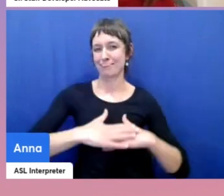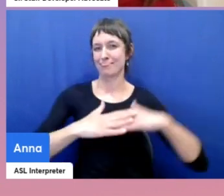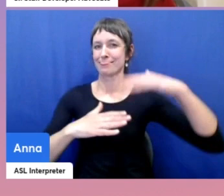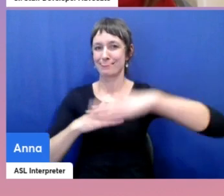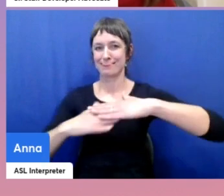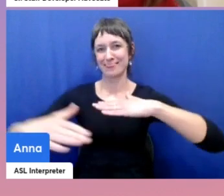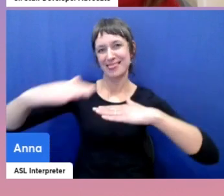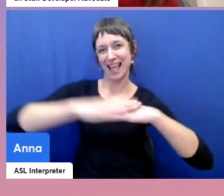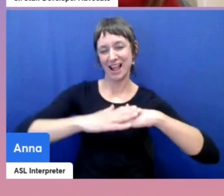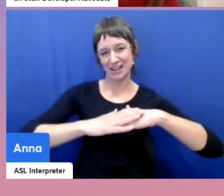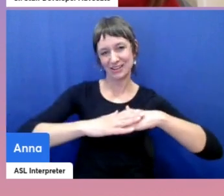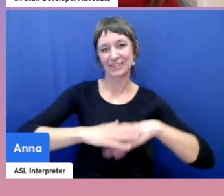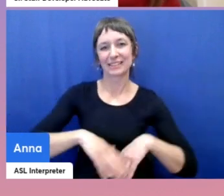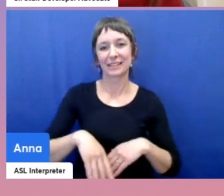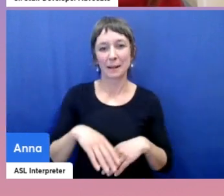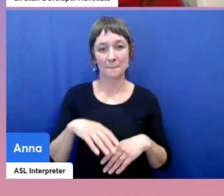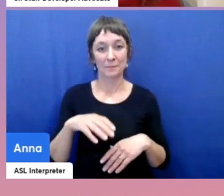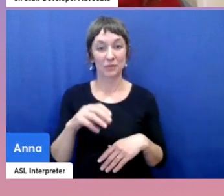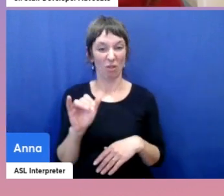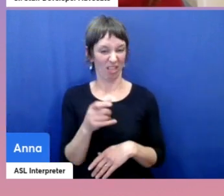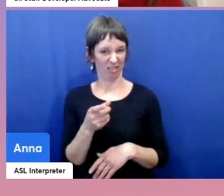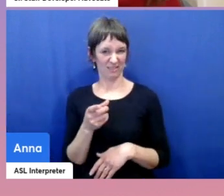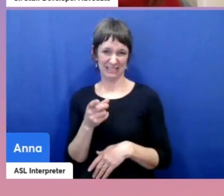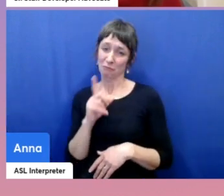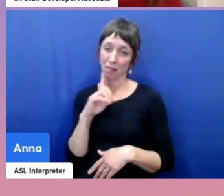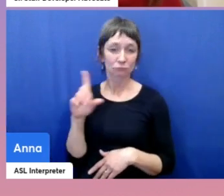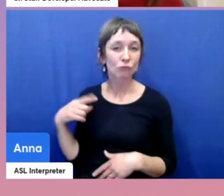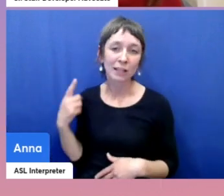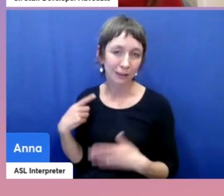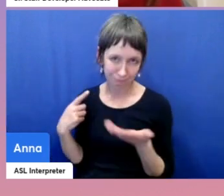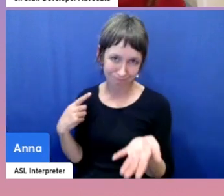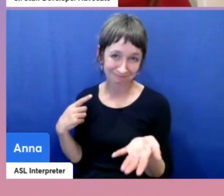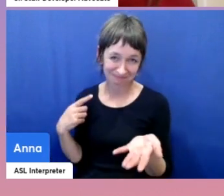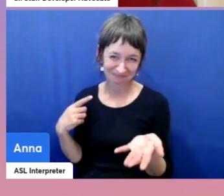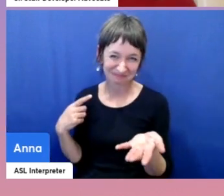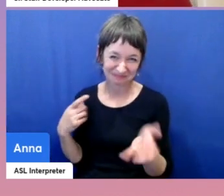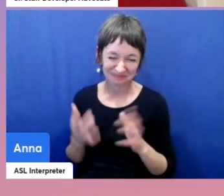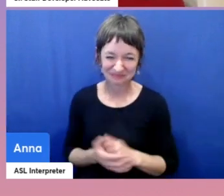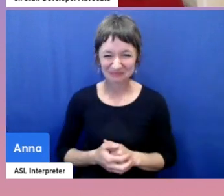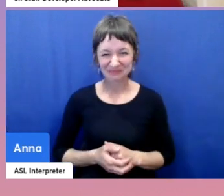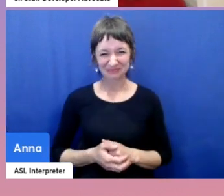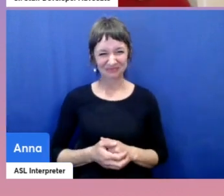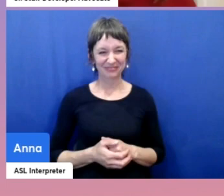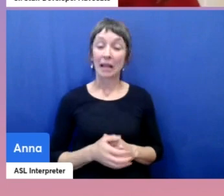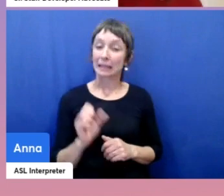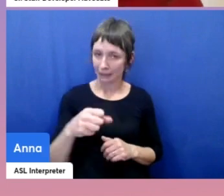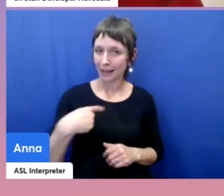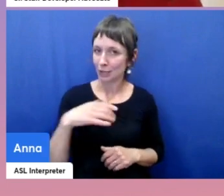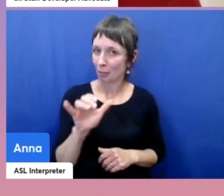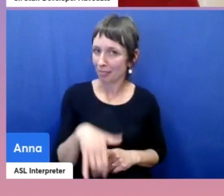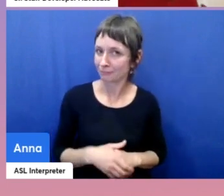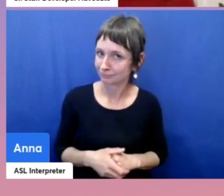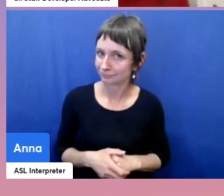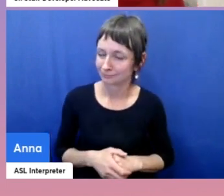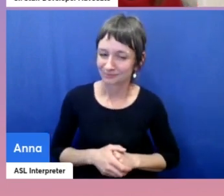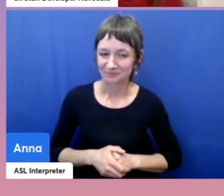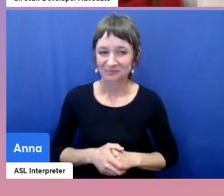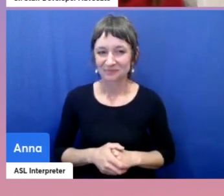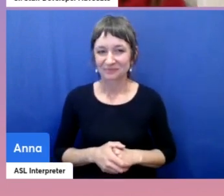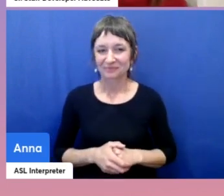or just pretty much madness. So yes, I did this. So